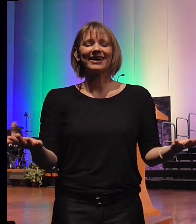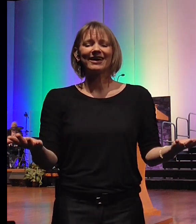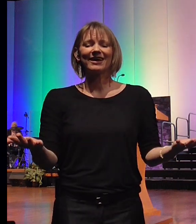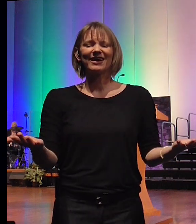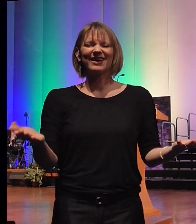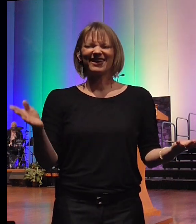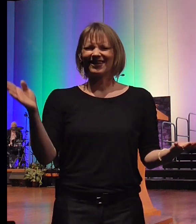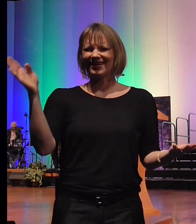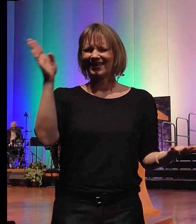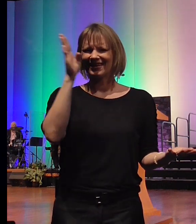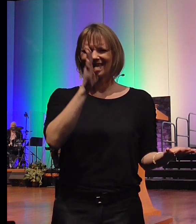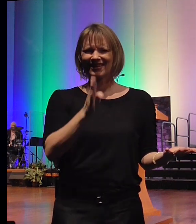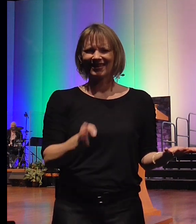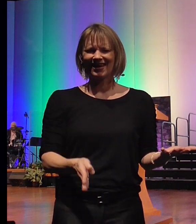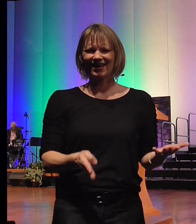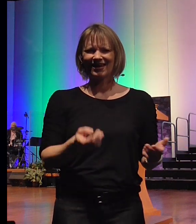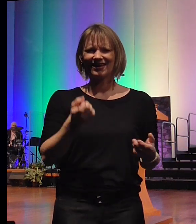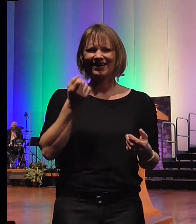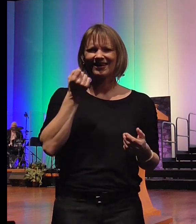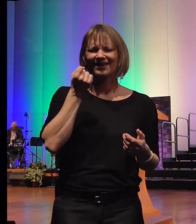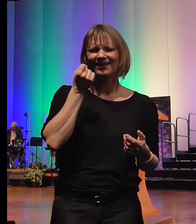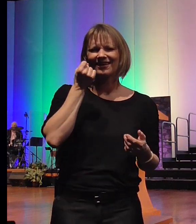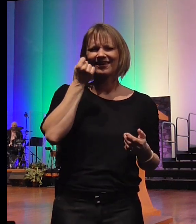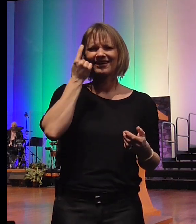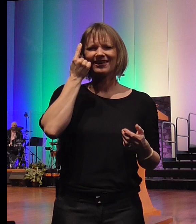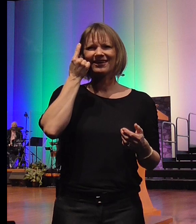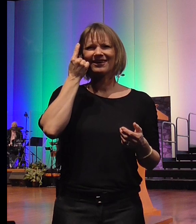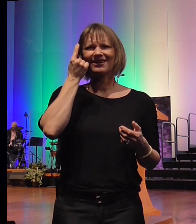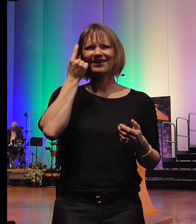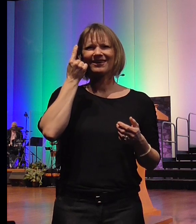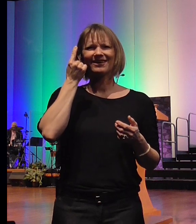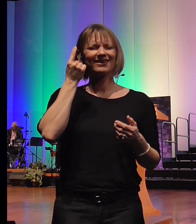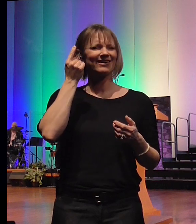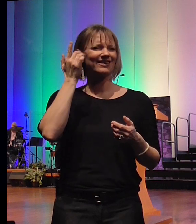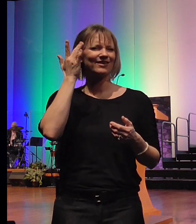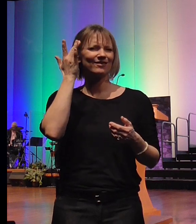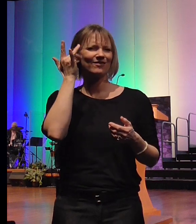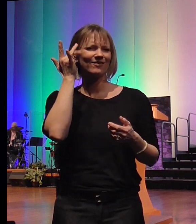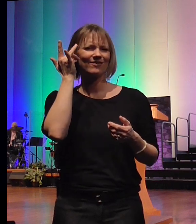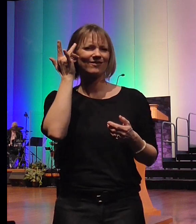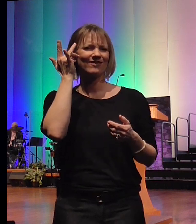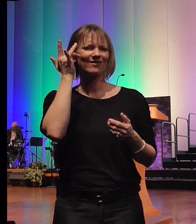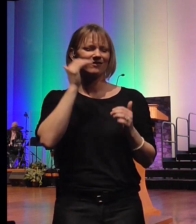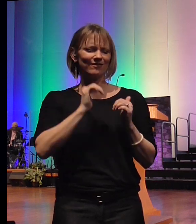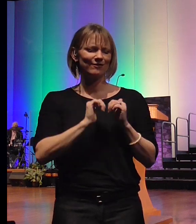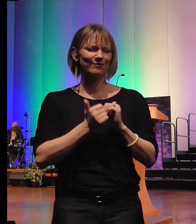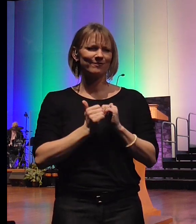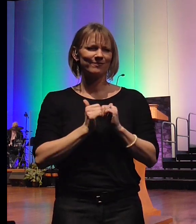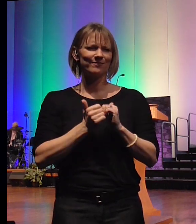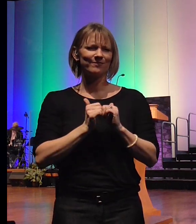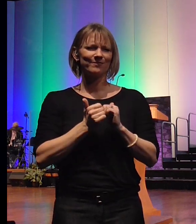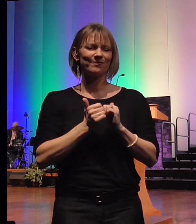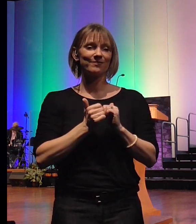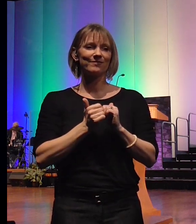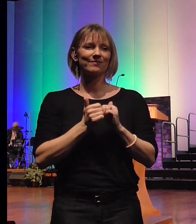everything without ever knowing how.